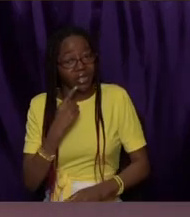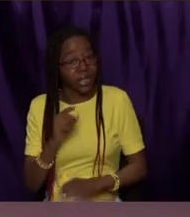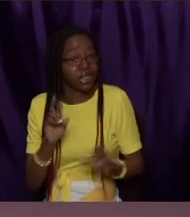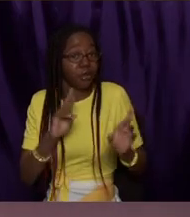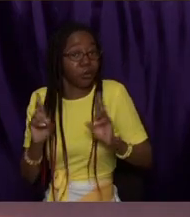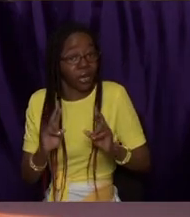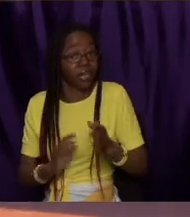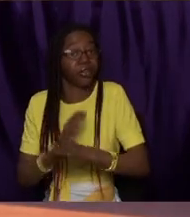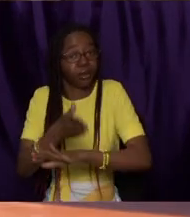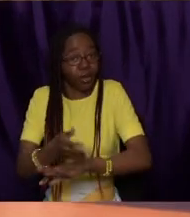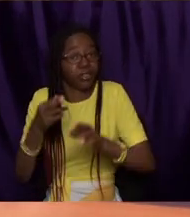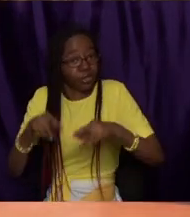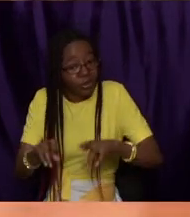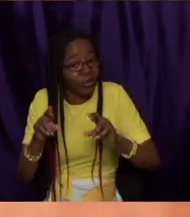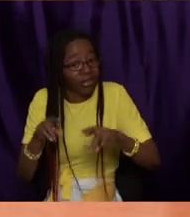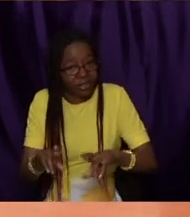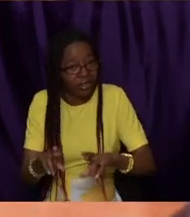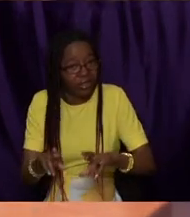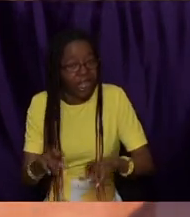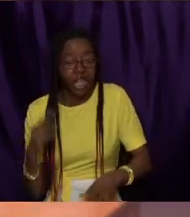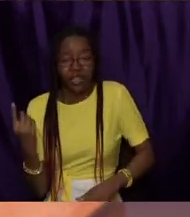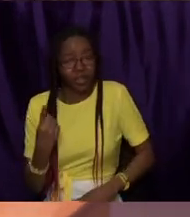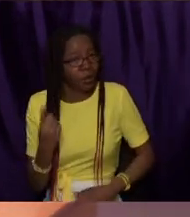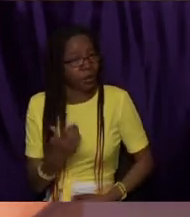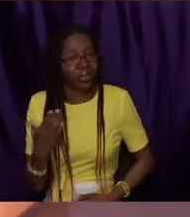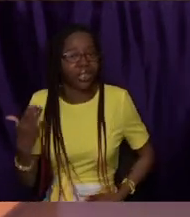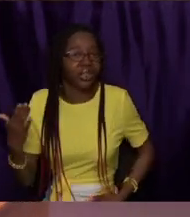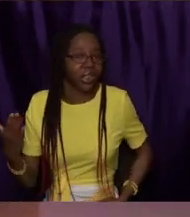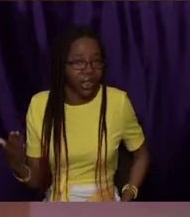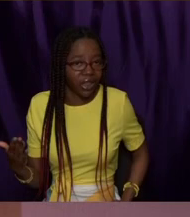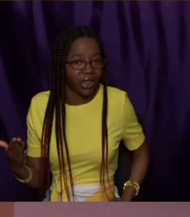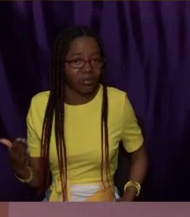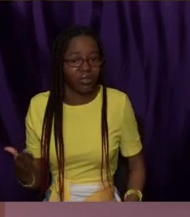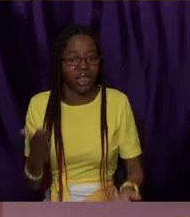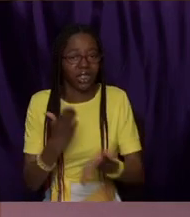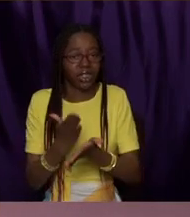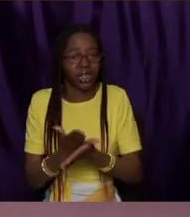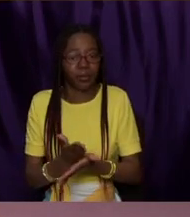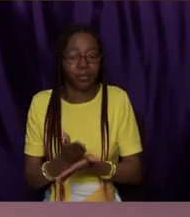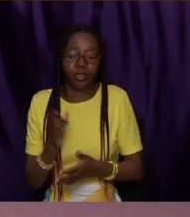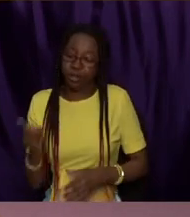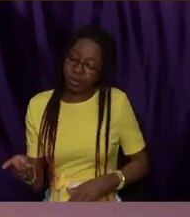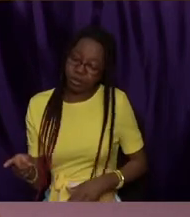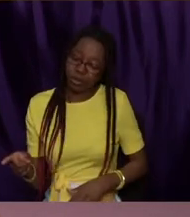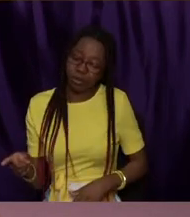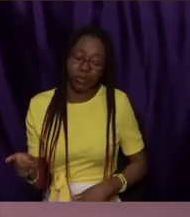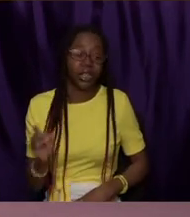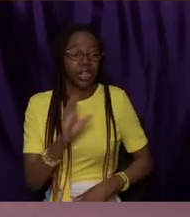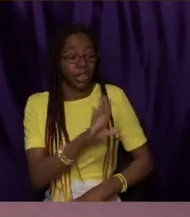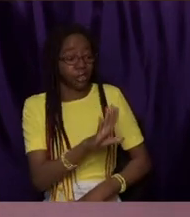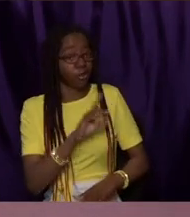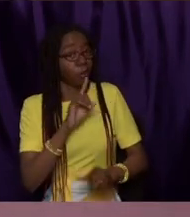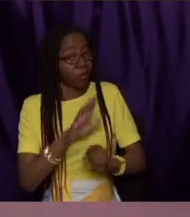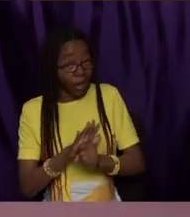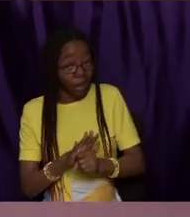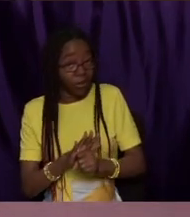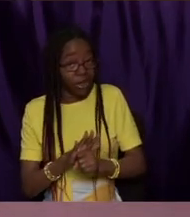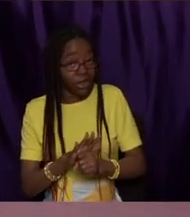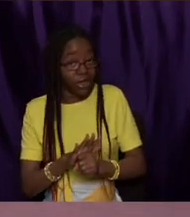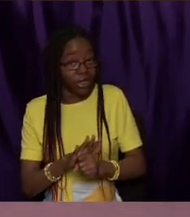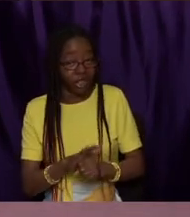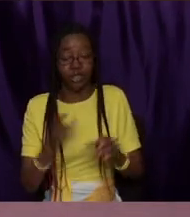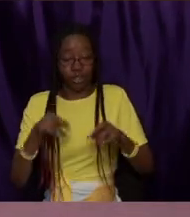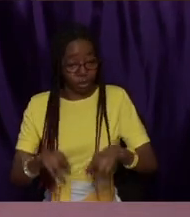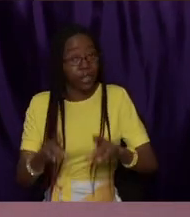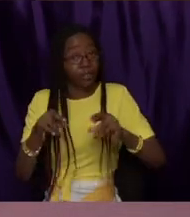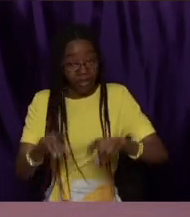ready to cross the Jordan. He says, the only thing that standing between you and your promise is the